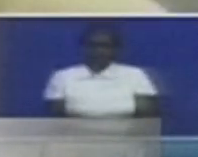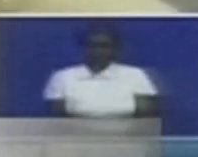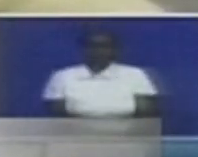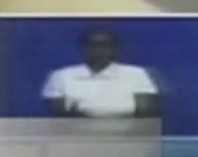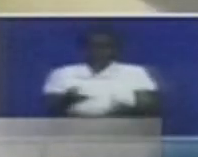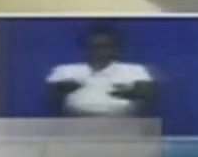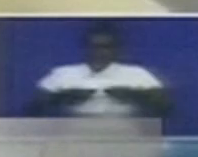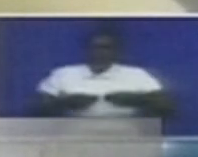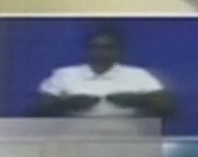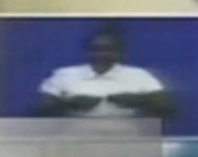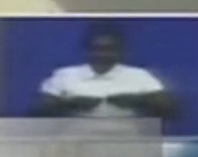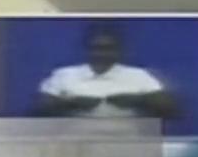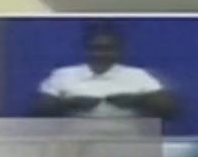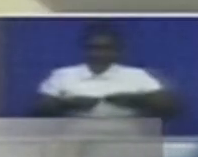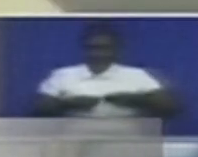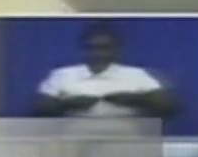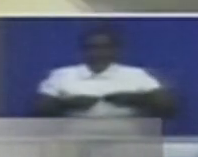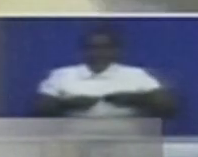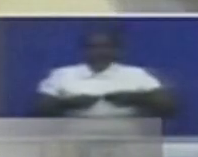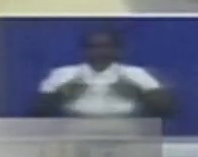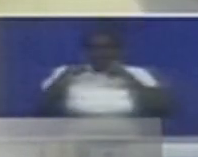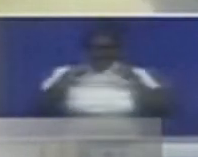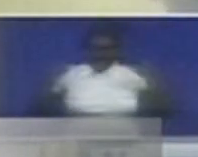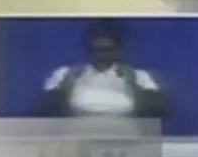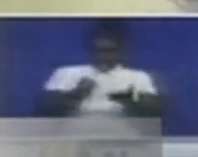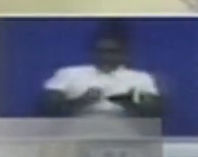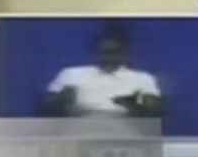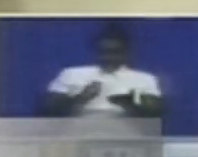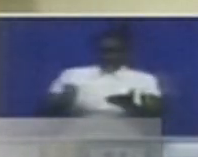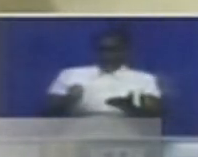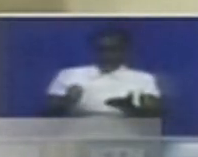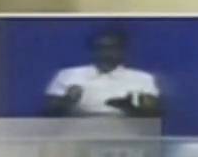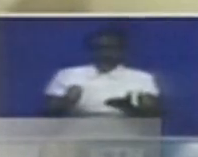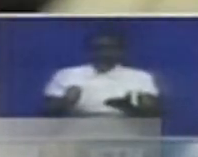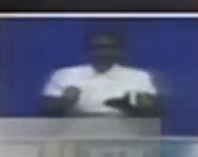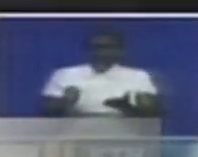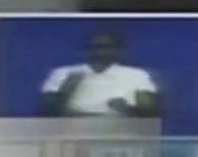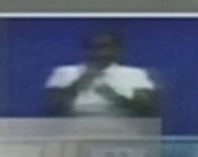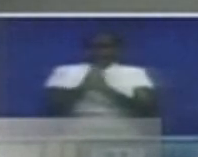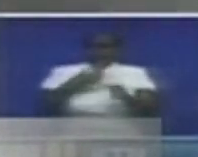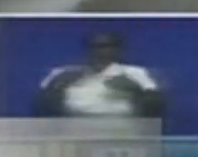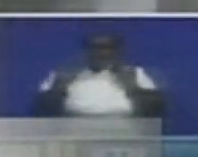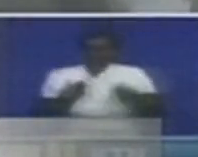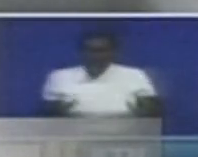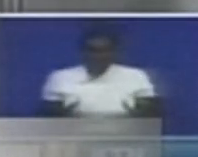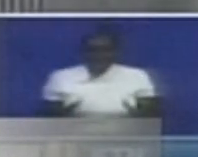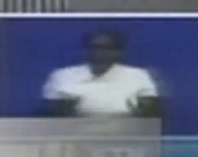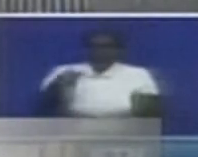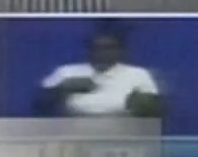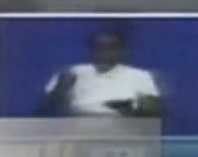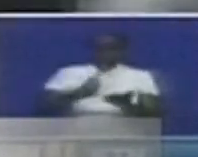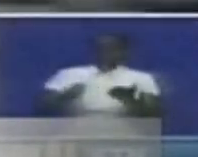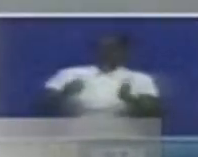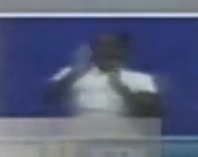give me their signed statements, my historical job is finished. I will sign the